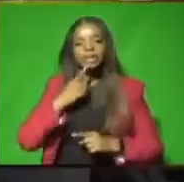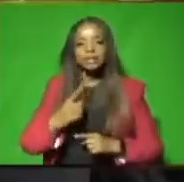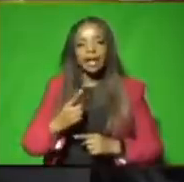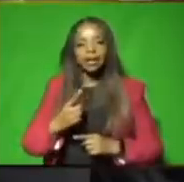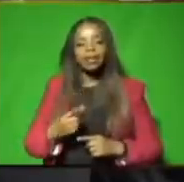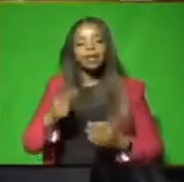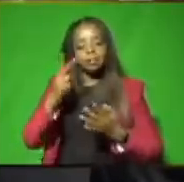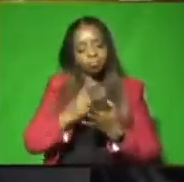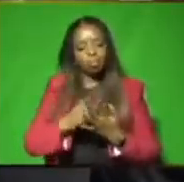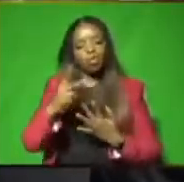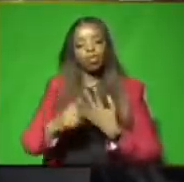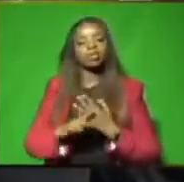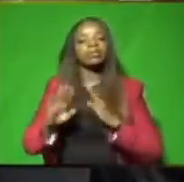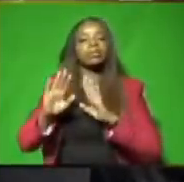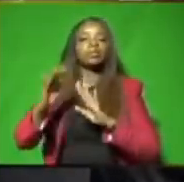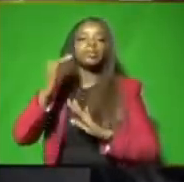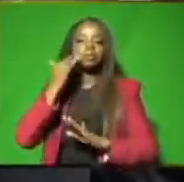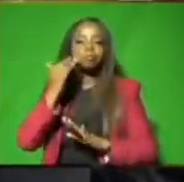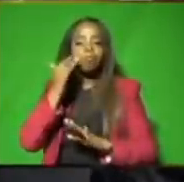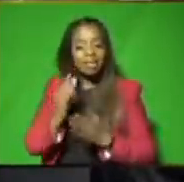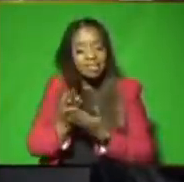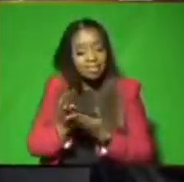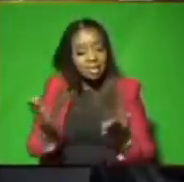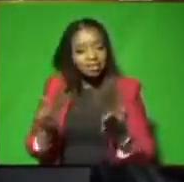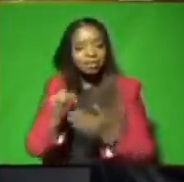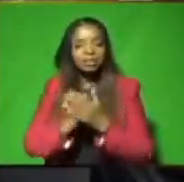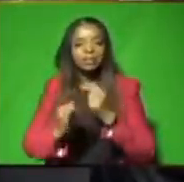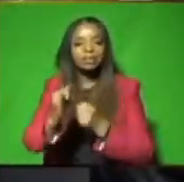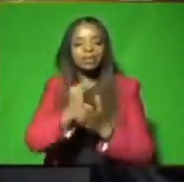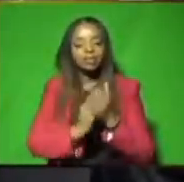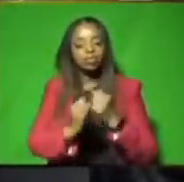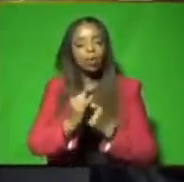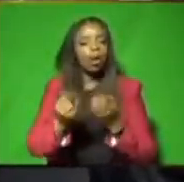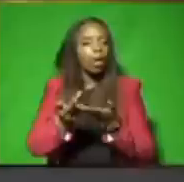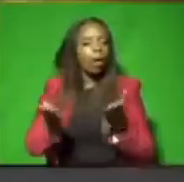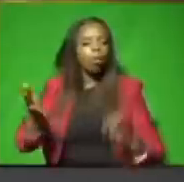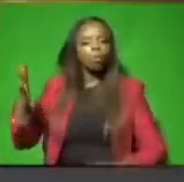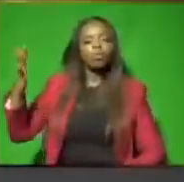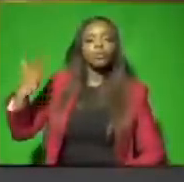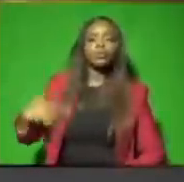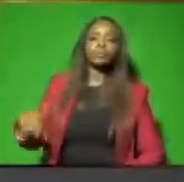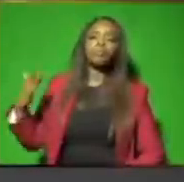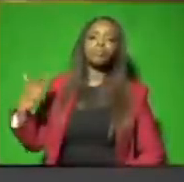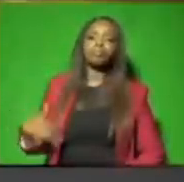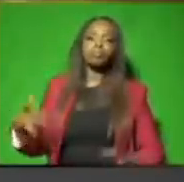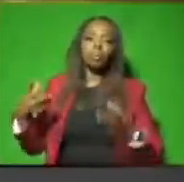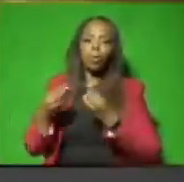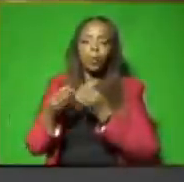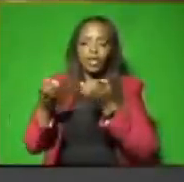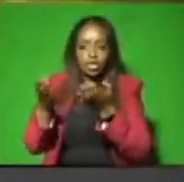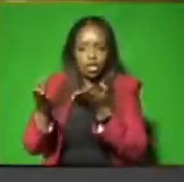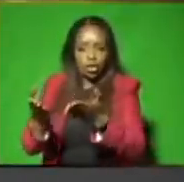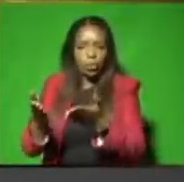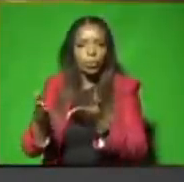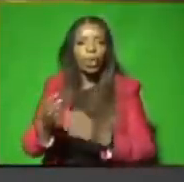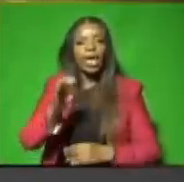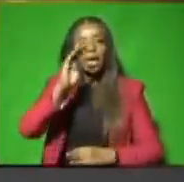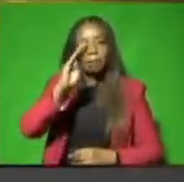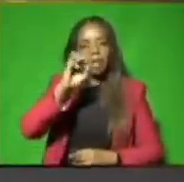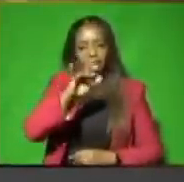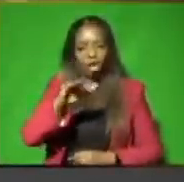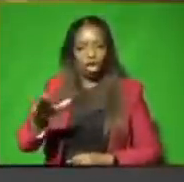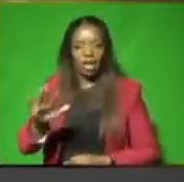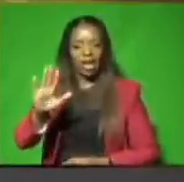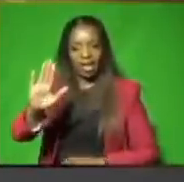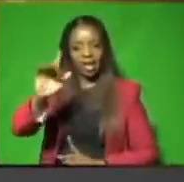Oppenheimers. These individuals are all flourishing, with you being a billionaire, yet